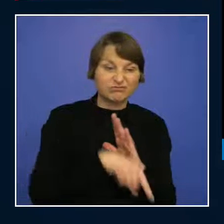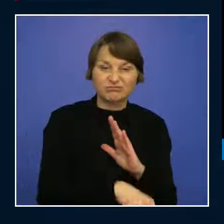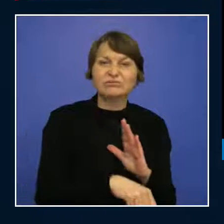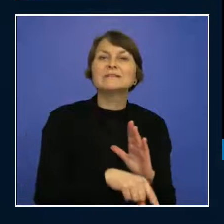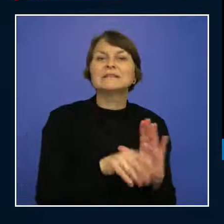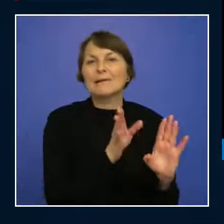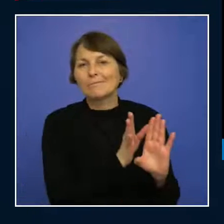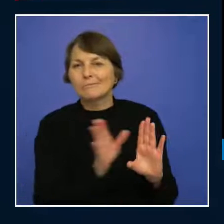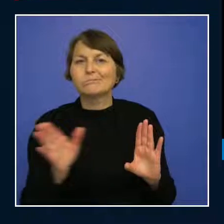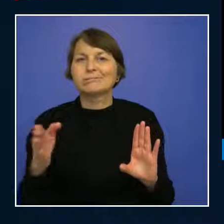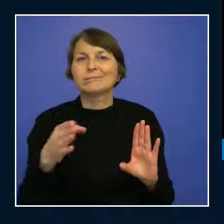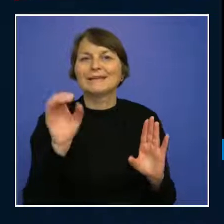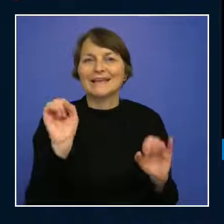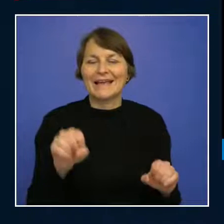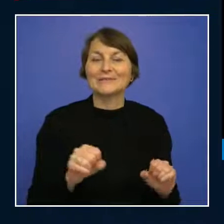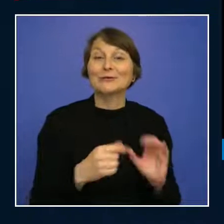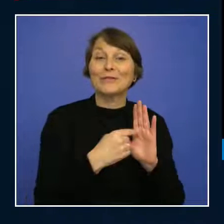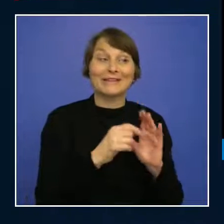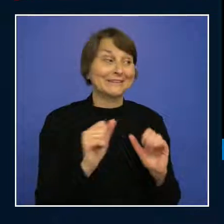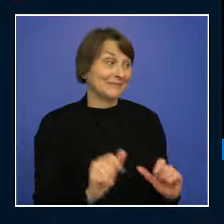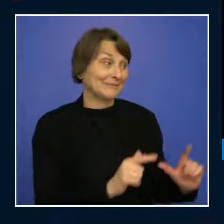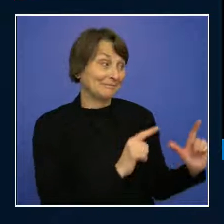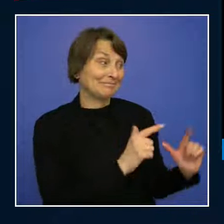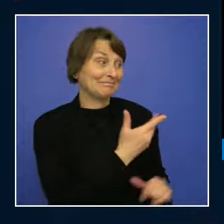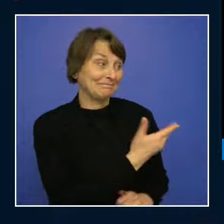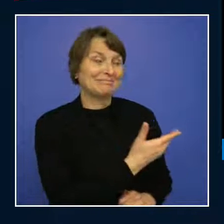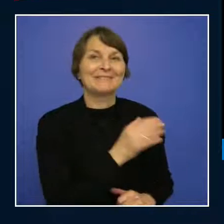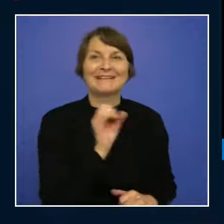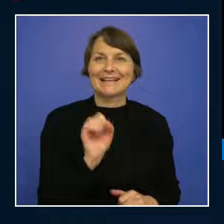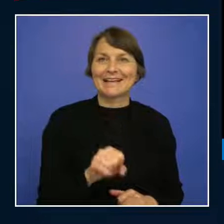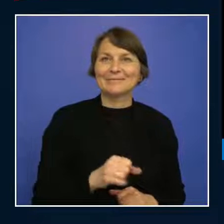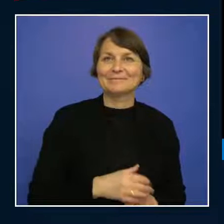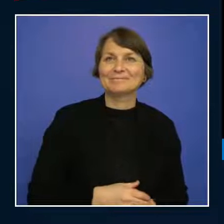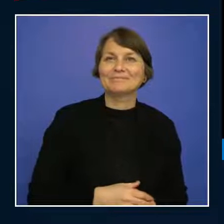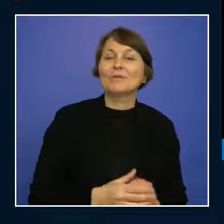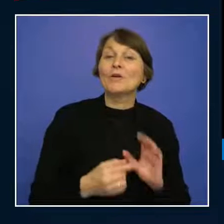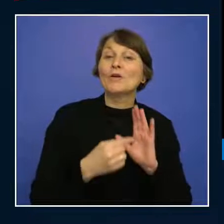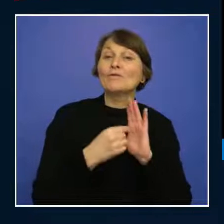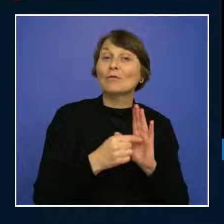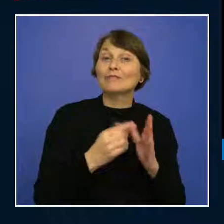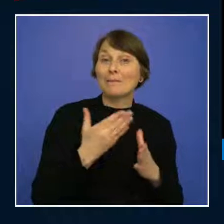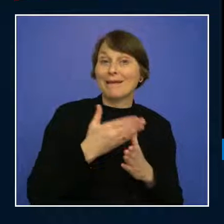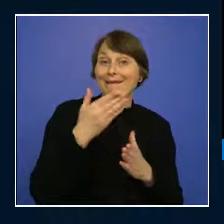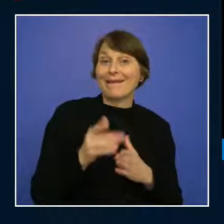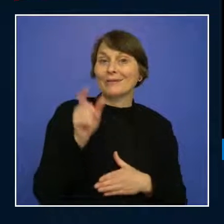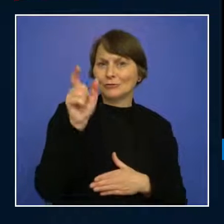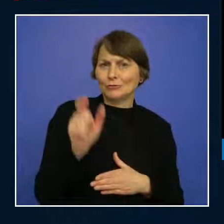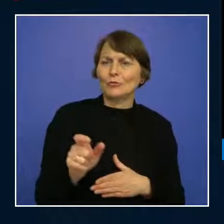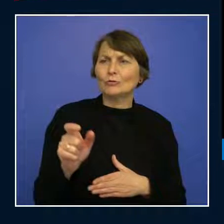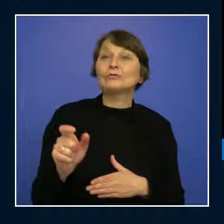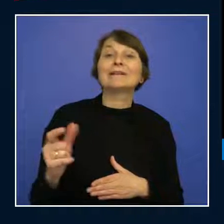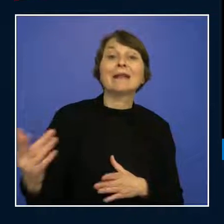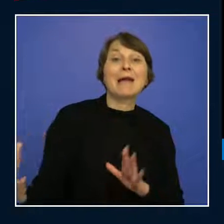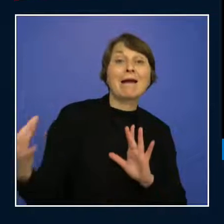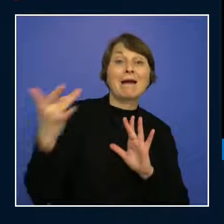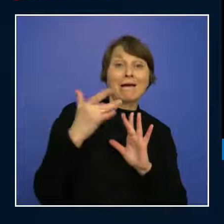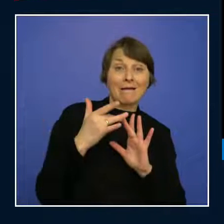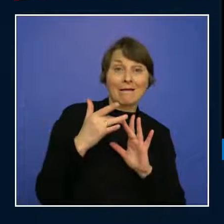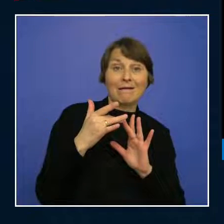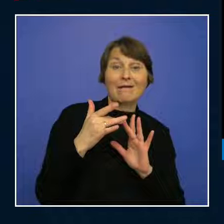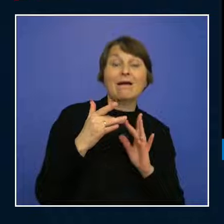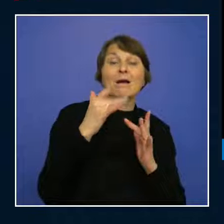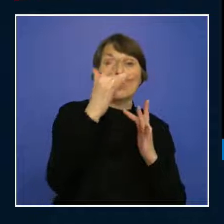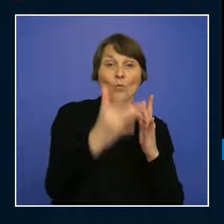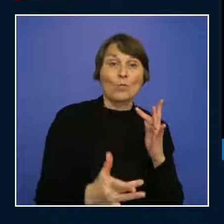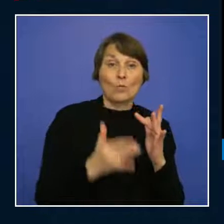slide kind of demonstrates that. If your end user puts in the request to your site, it will pick the closest point